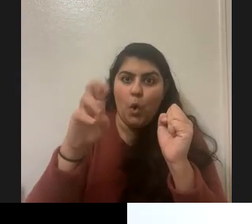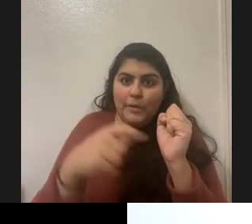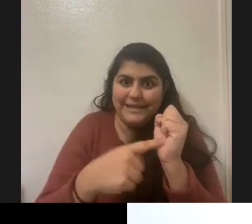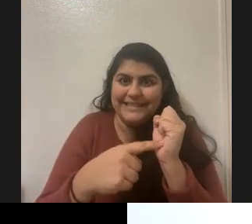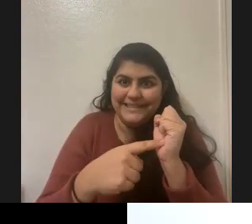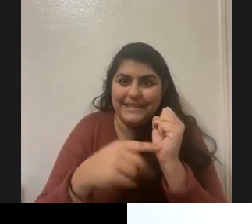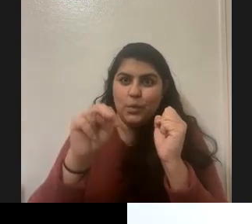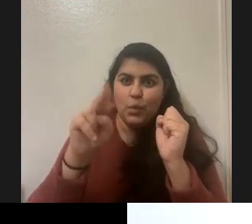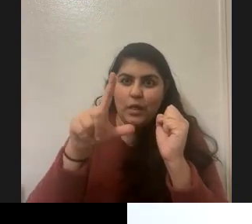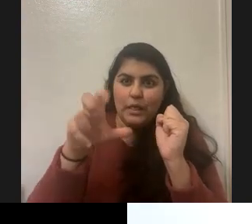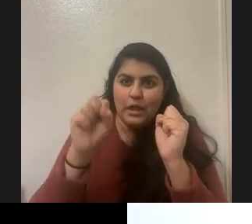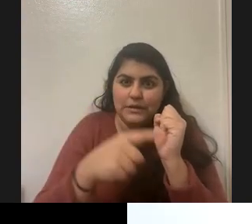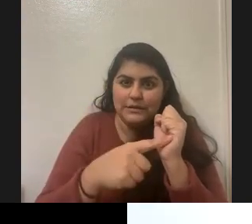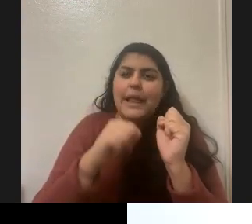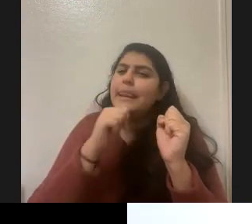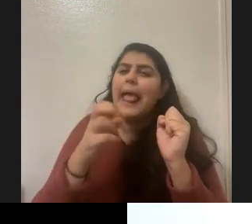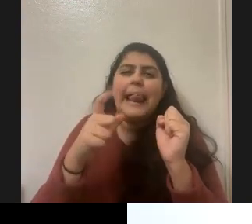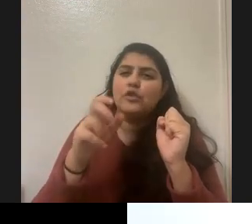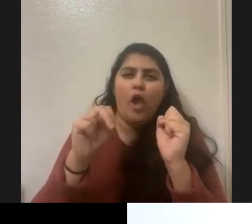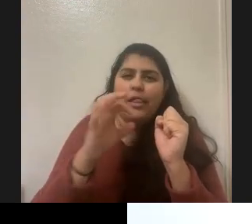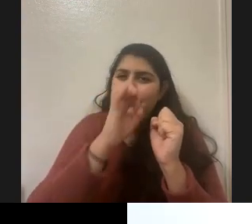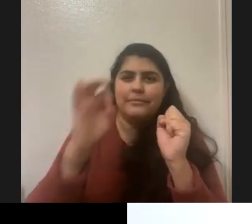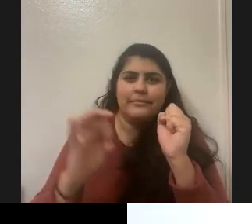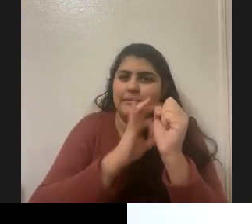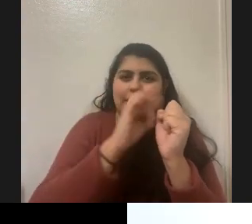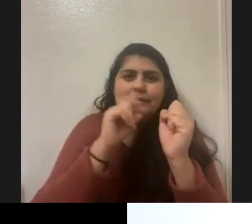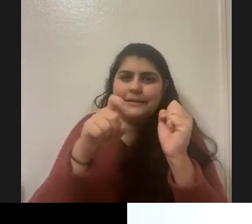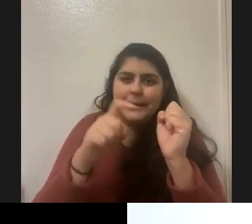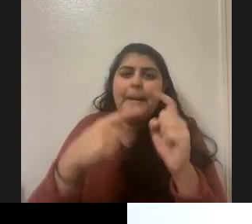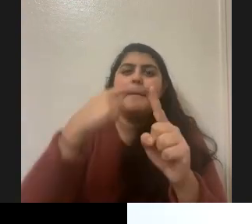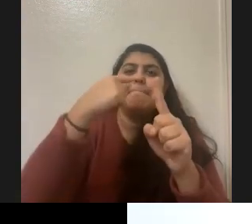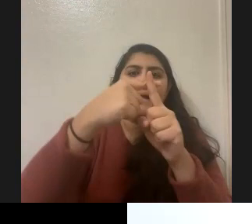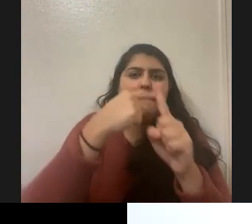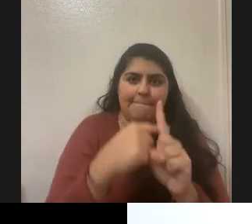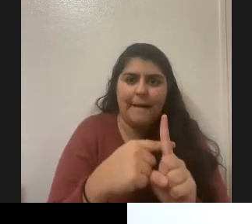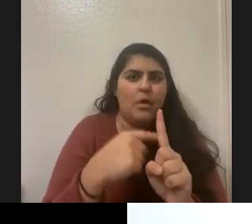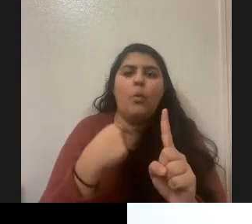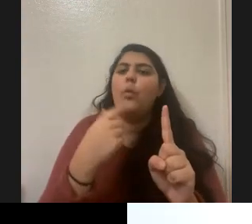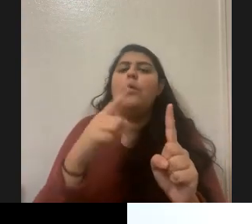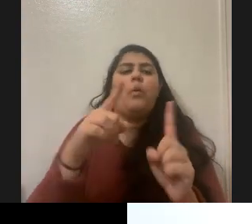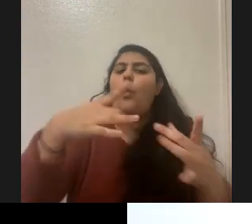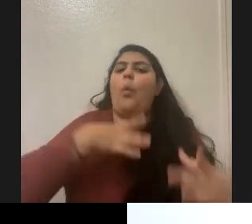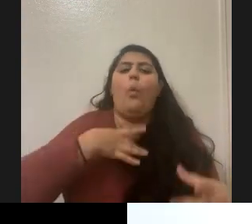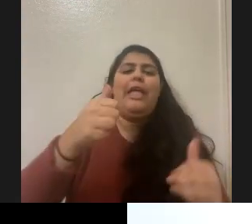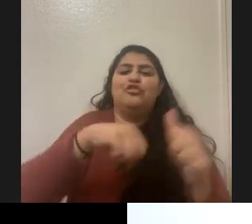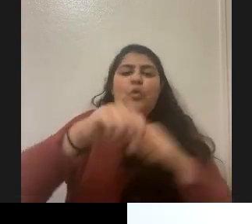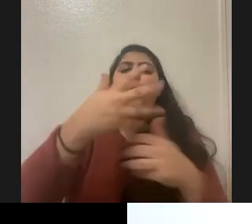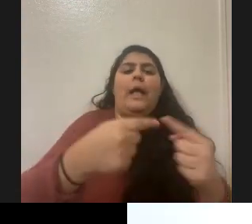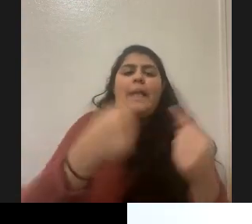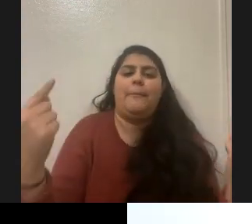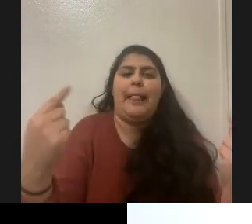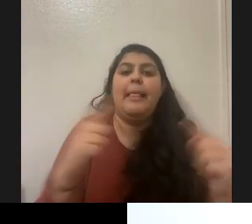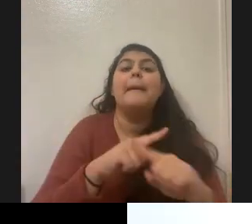fuse, not our electrons. But they're positive and positive, and they generally don't like each other. They like to repel each other. But because we're pressing them and